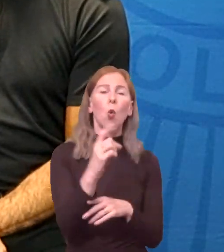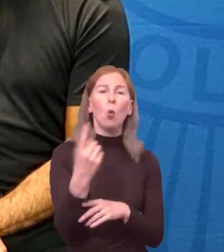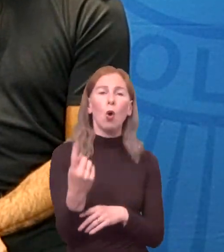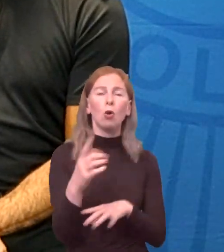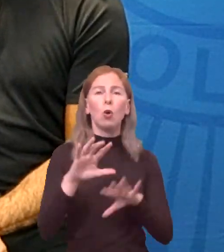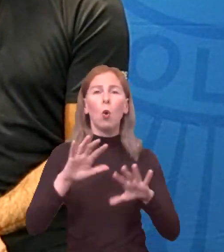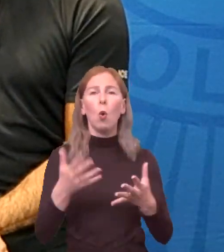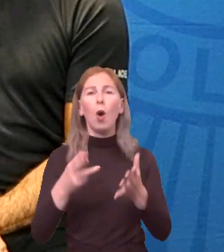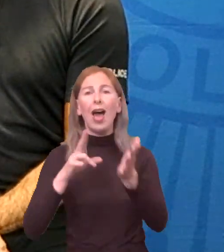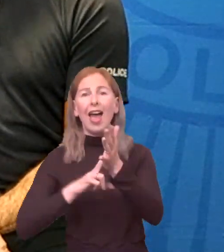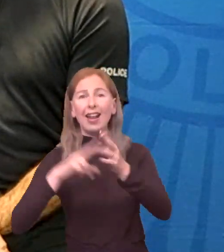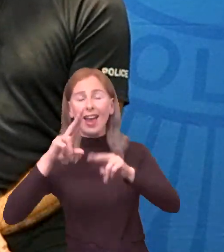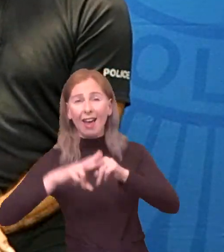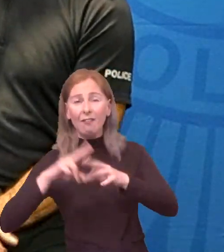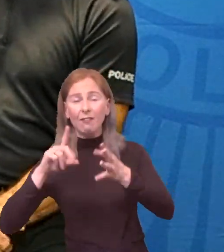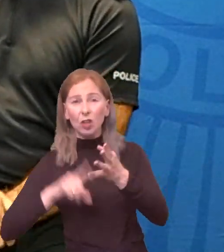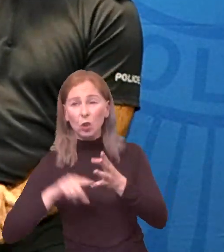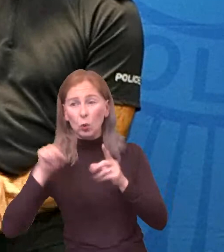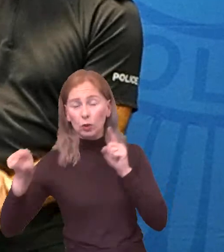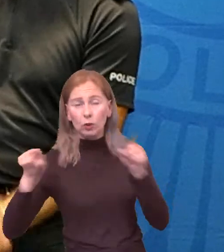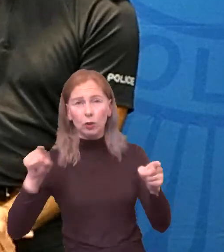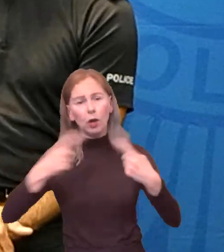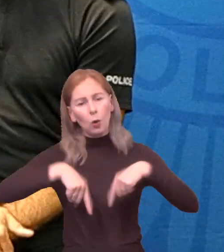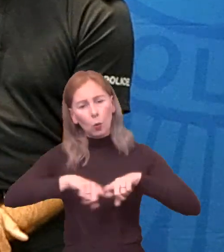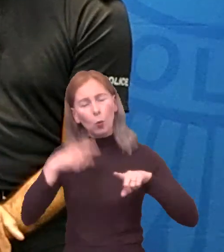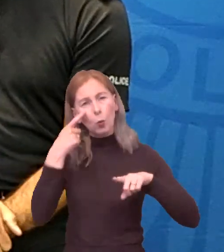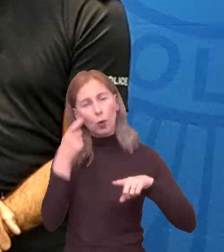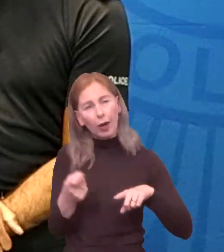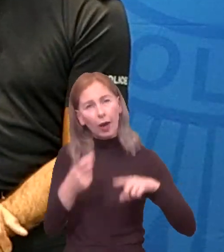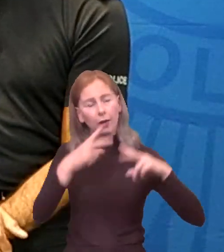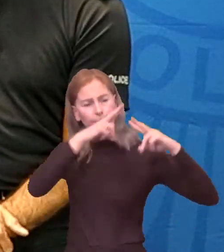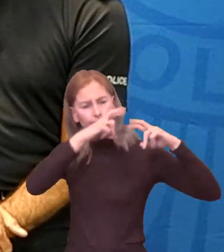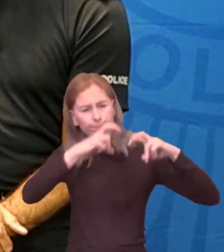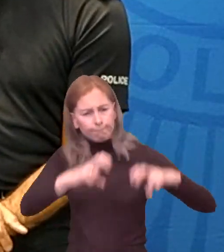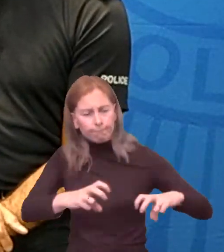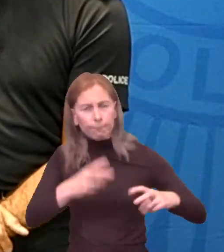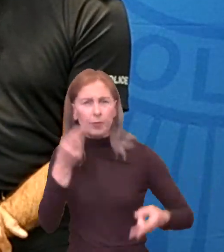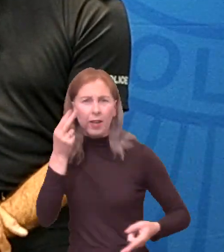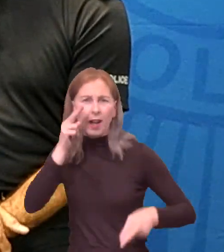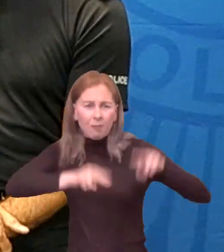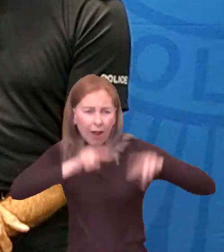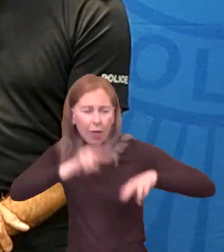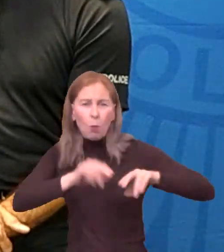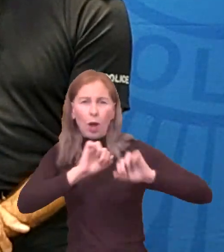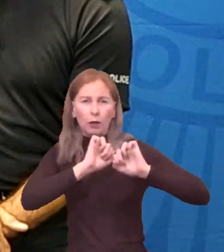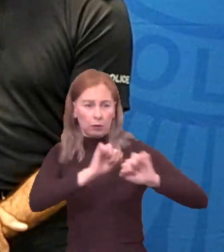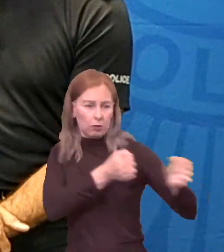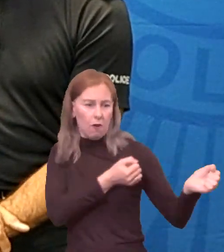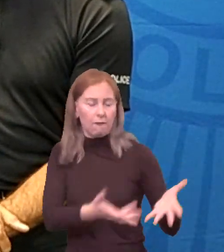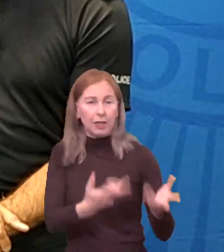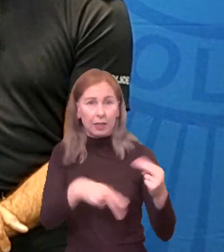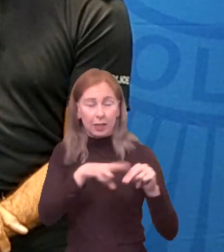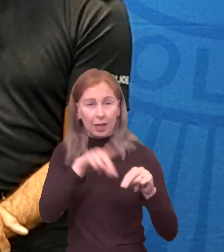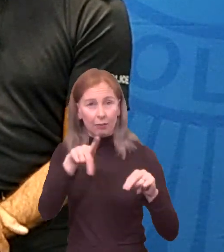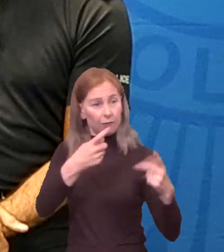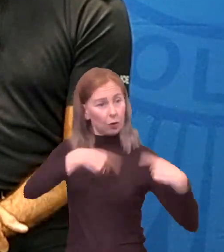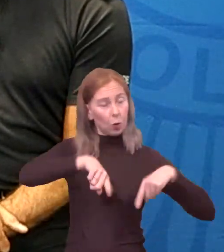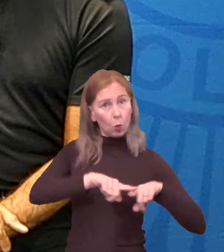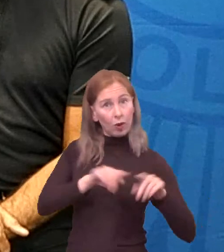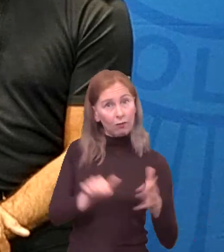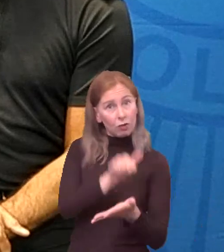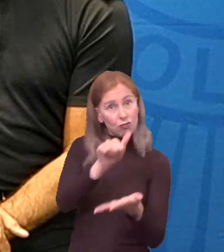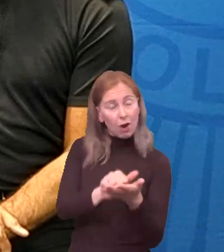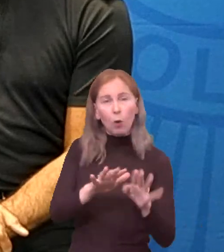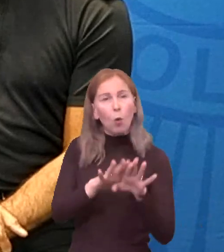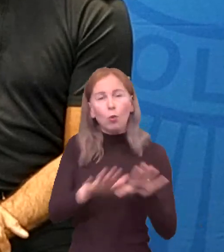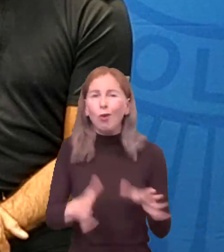pass those details on to us, so we can look into it and evaluate that service that you have received to work out whether we have made a mistake